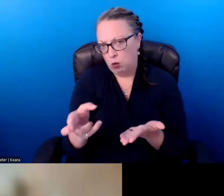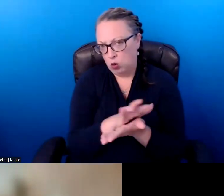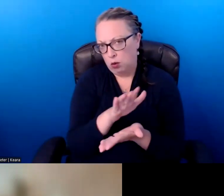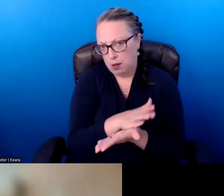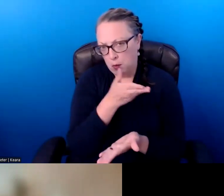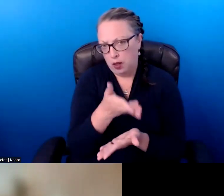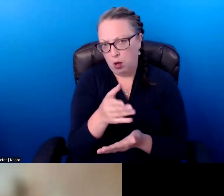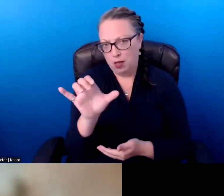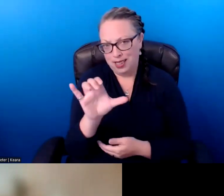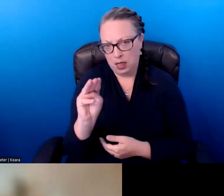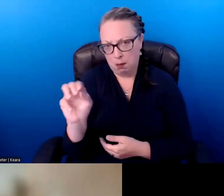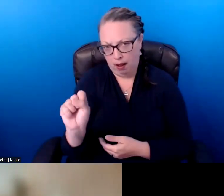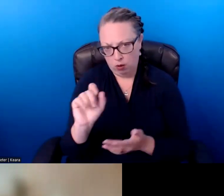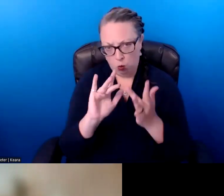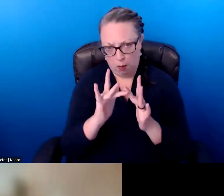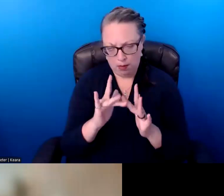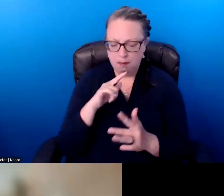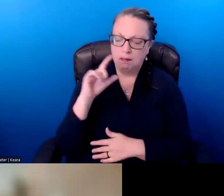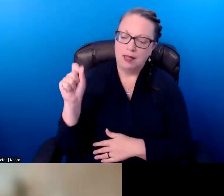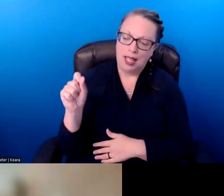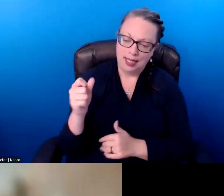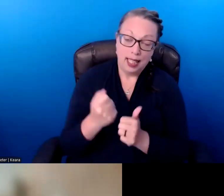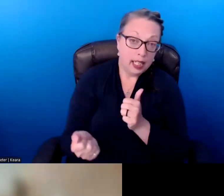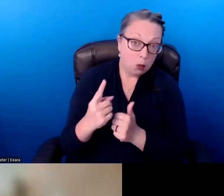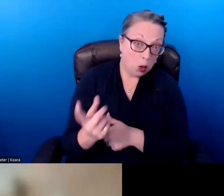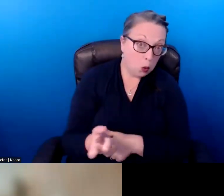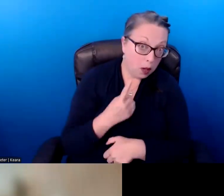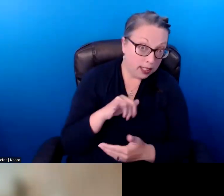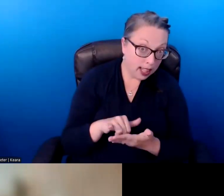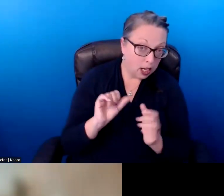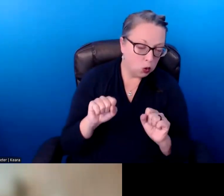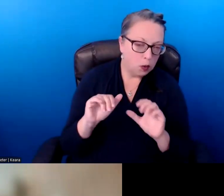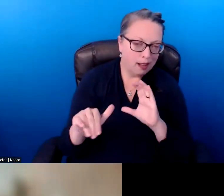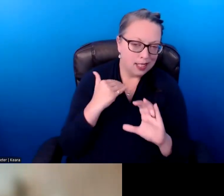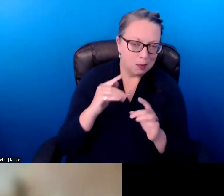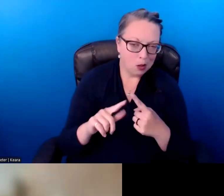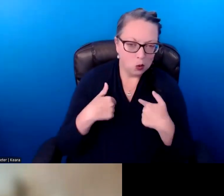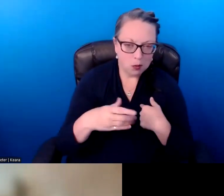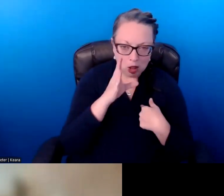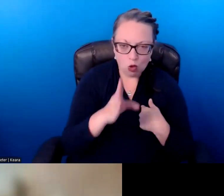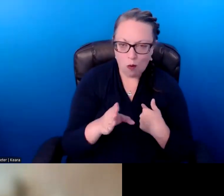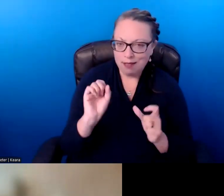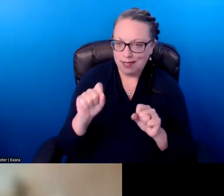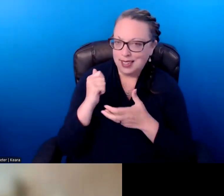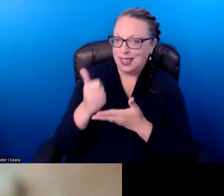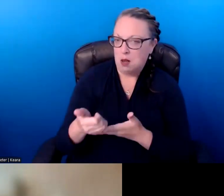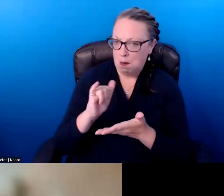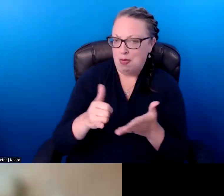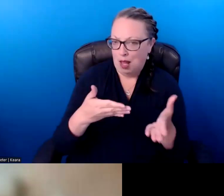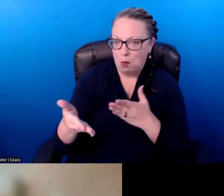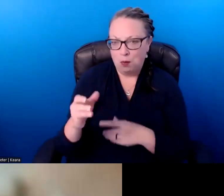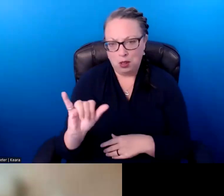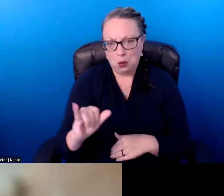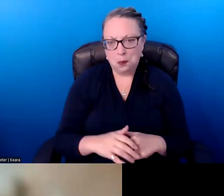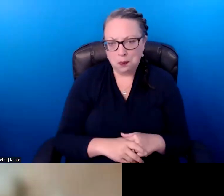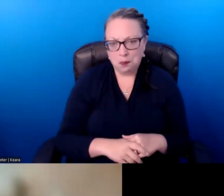CMS website. Sure, so. And if whoever asked that question, you're welcome to write to me directly too, and I can also help you navigate some of